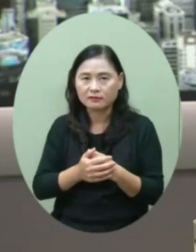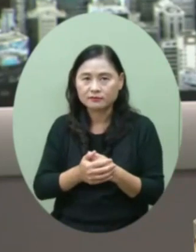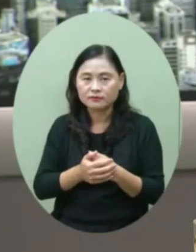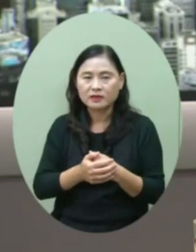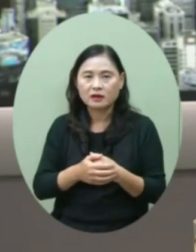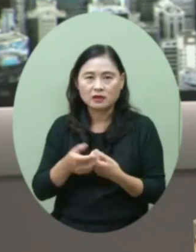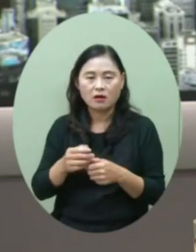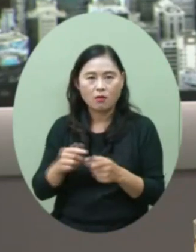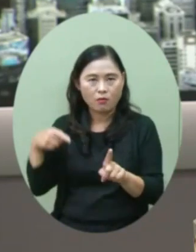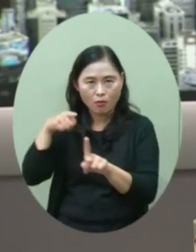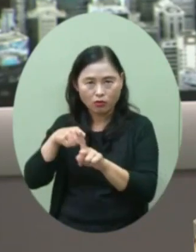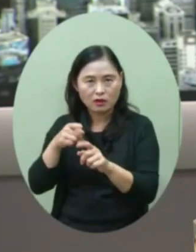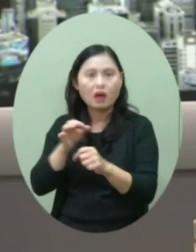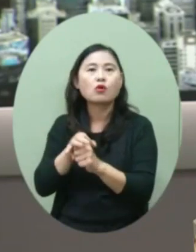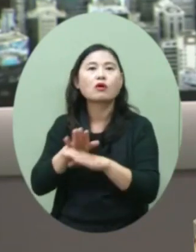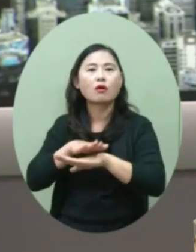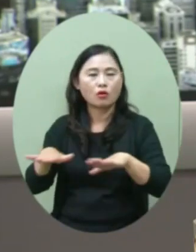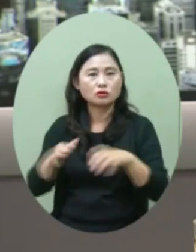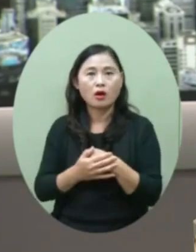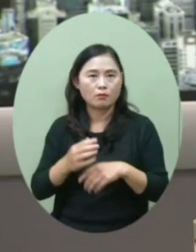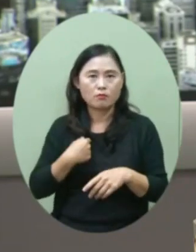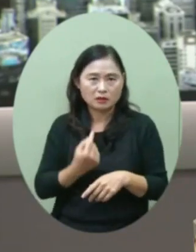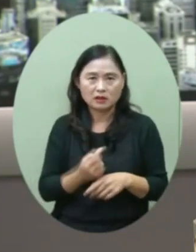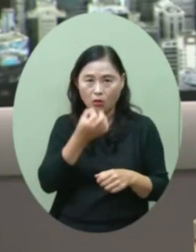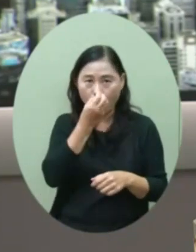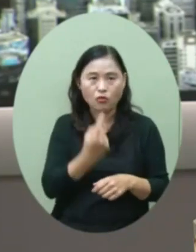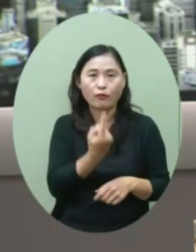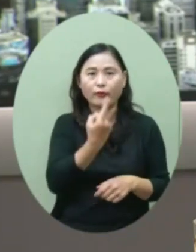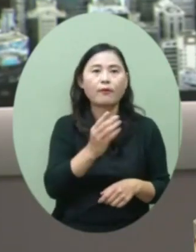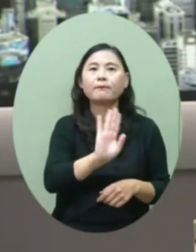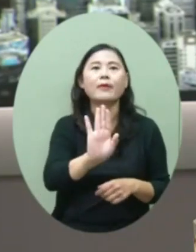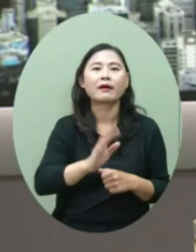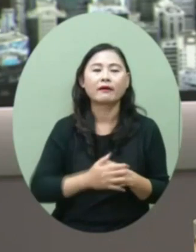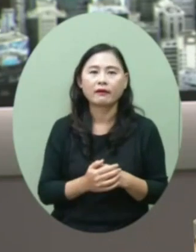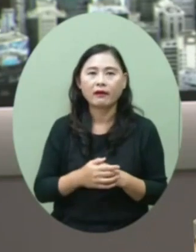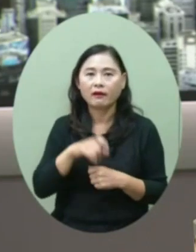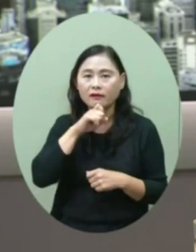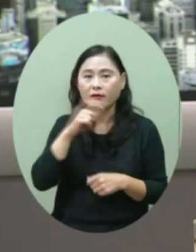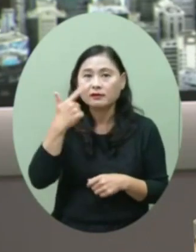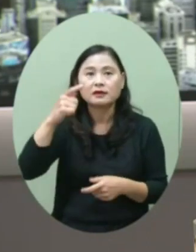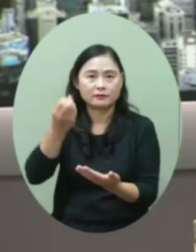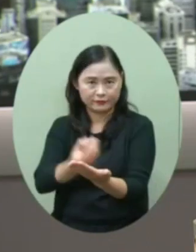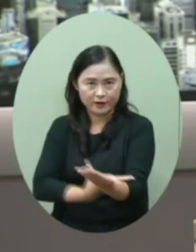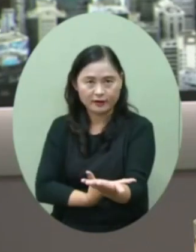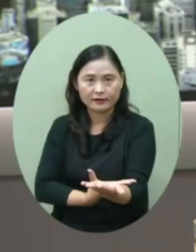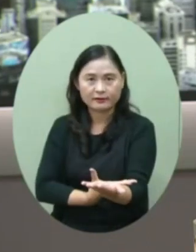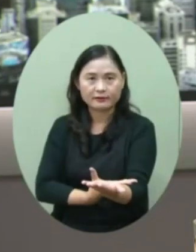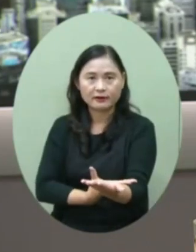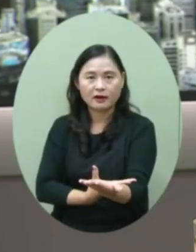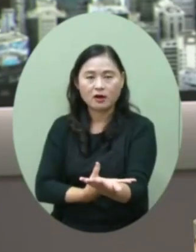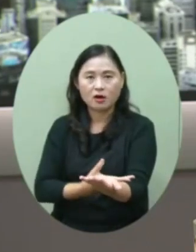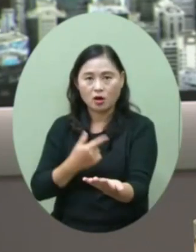doing it. So we now, because we have this new law, we have to discharge this function and